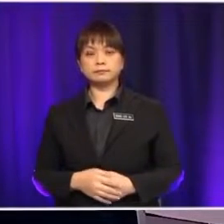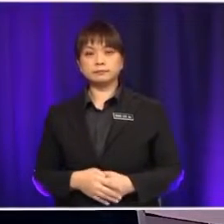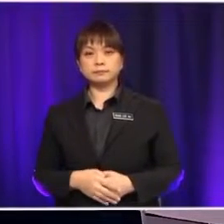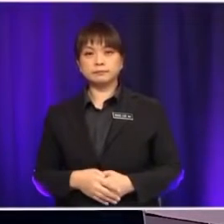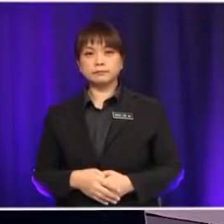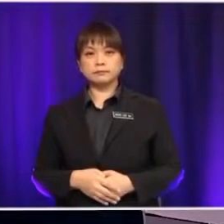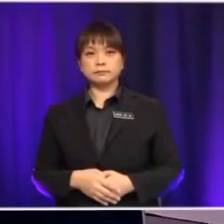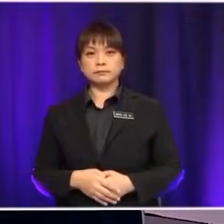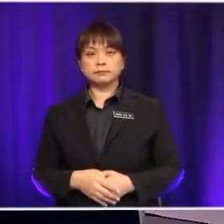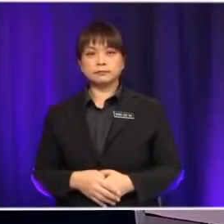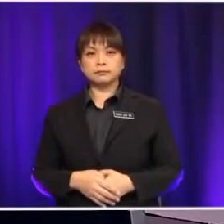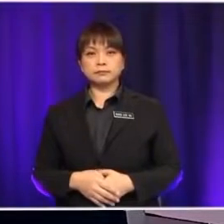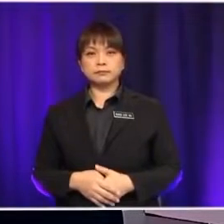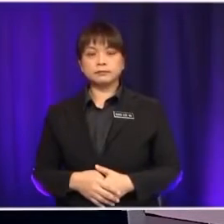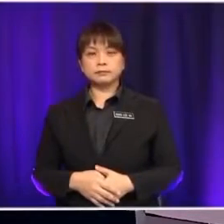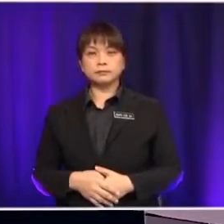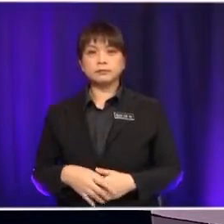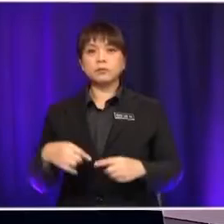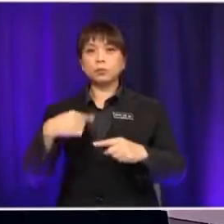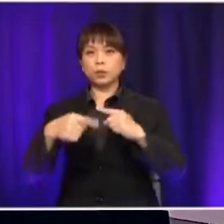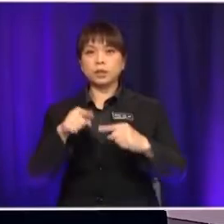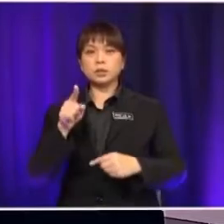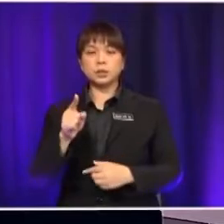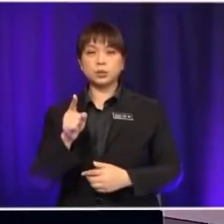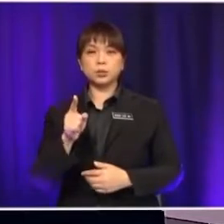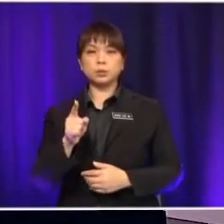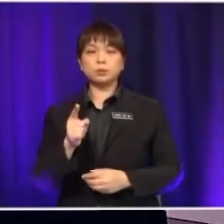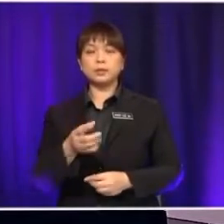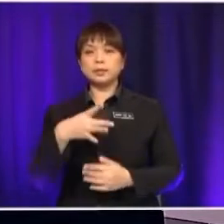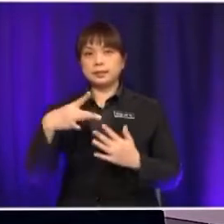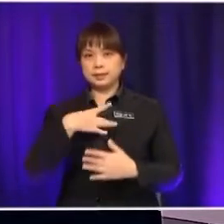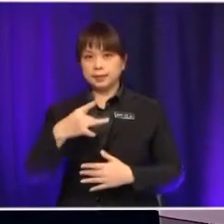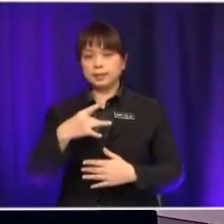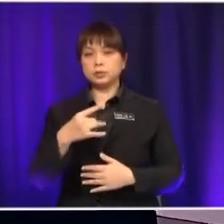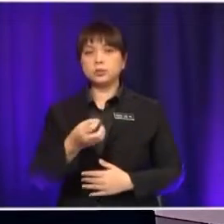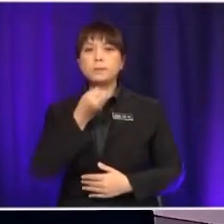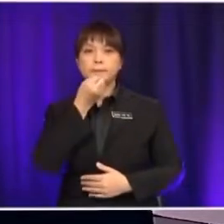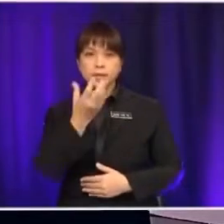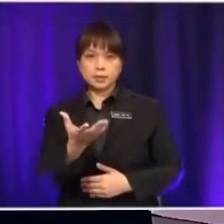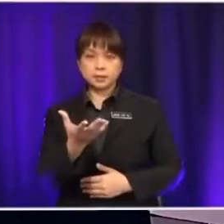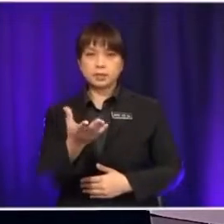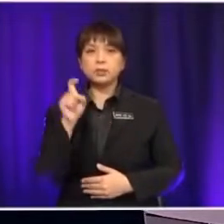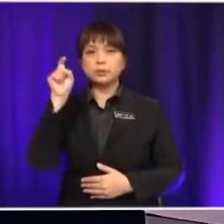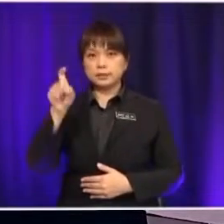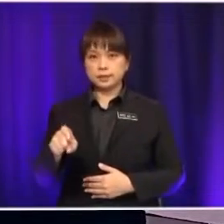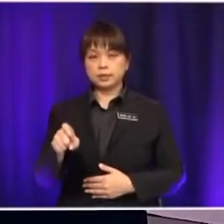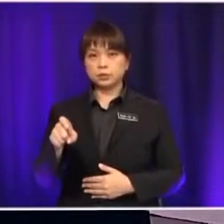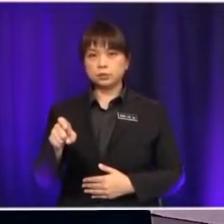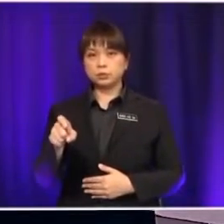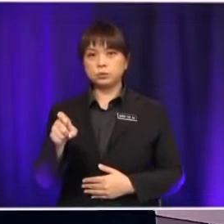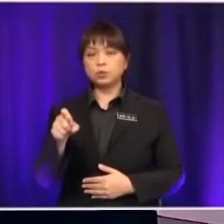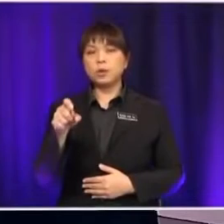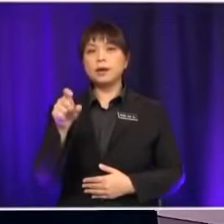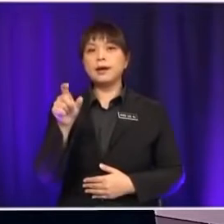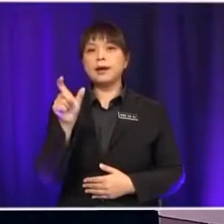But normally, okay, when you would like to mention about your preference, okay, you need to highlight the keywords. Like